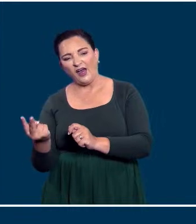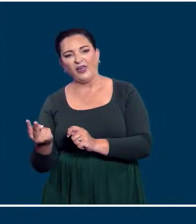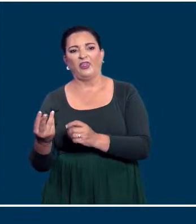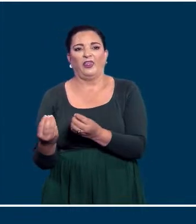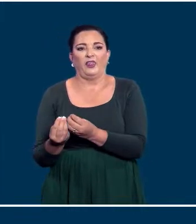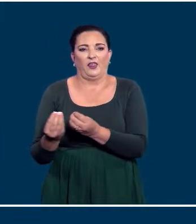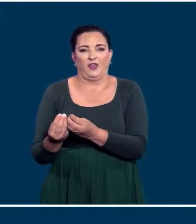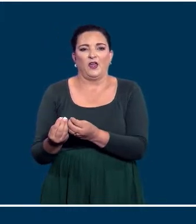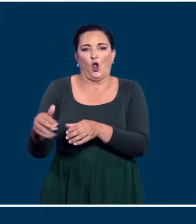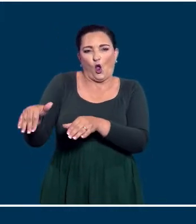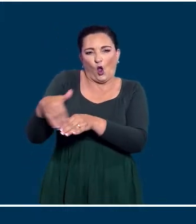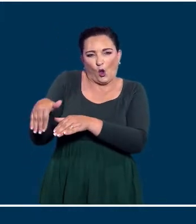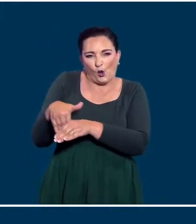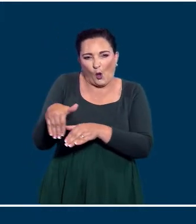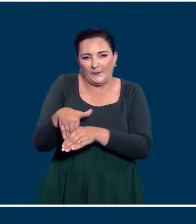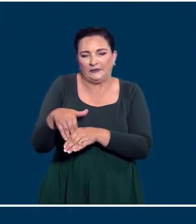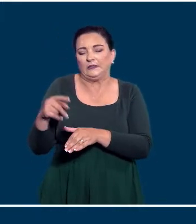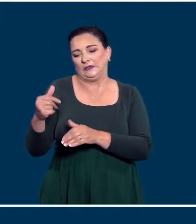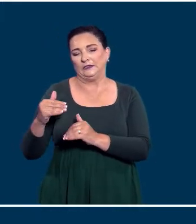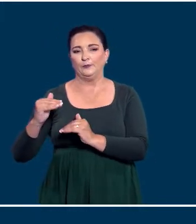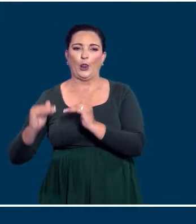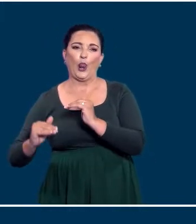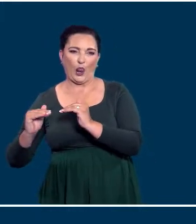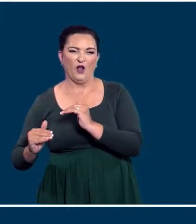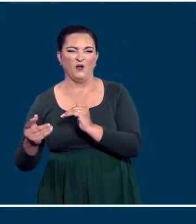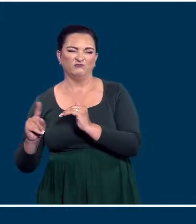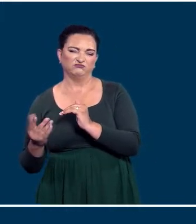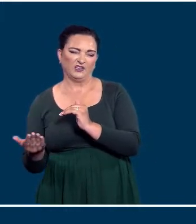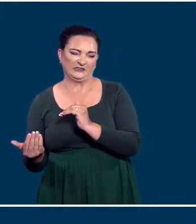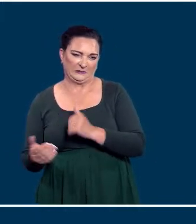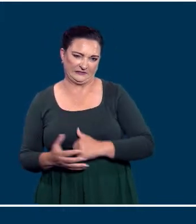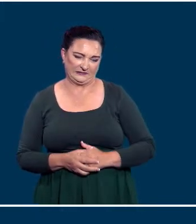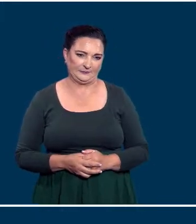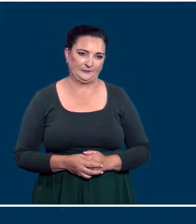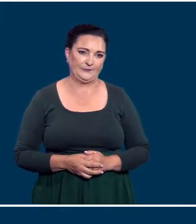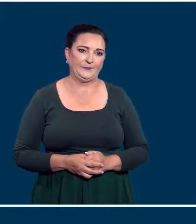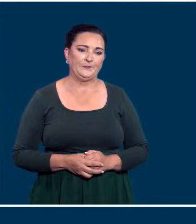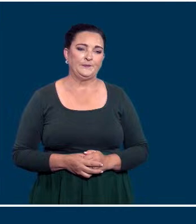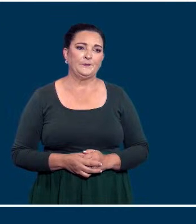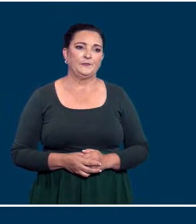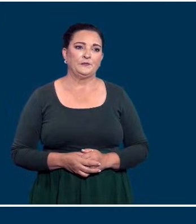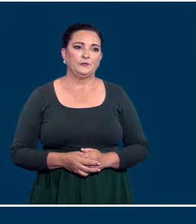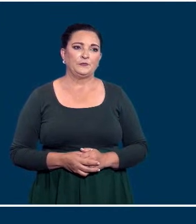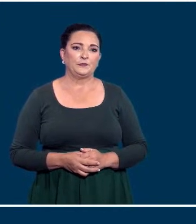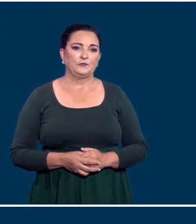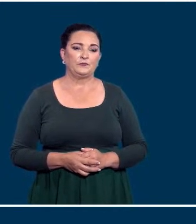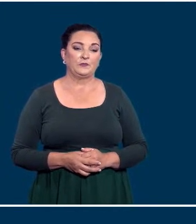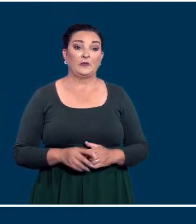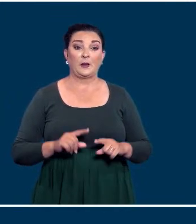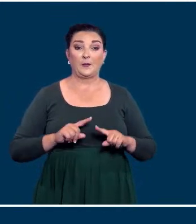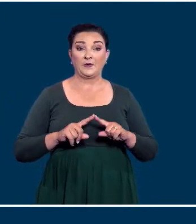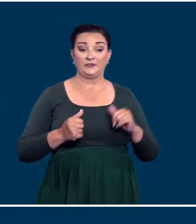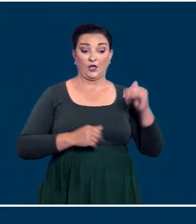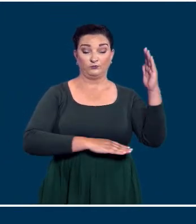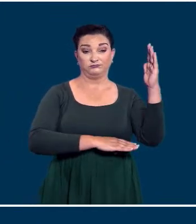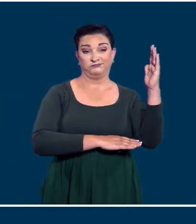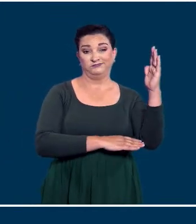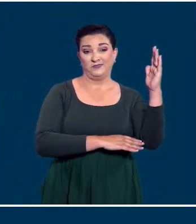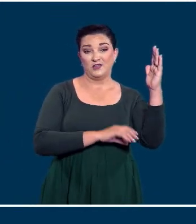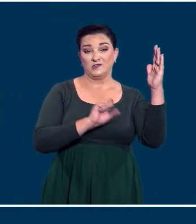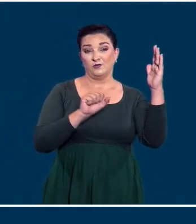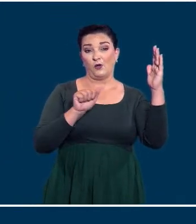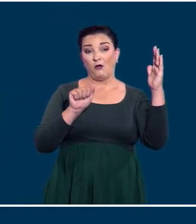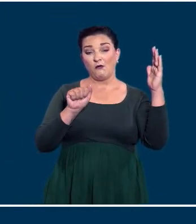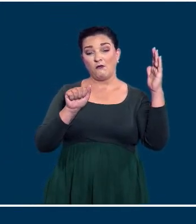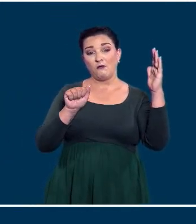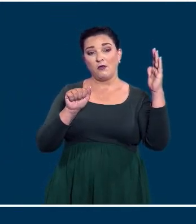which ended up coming out lower than expected. Now, the SARB is not alone, of course, in getting